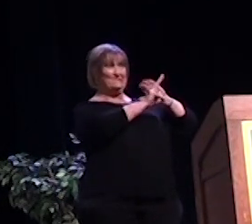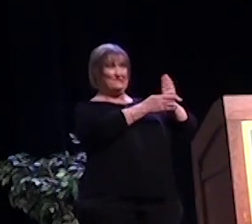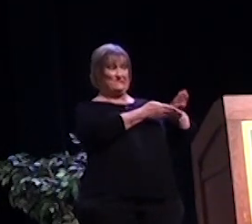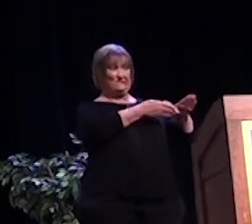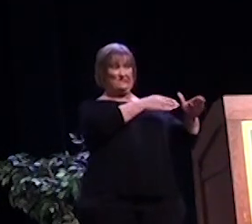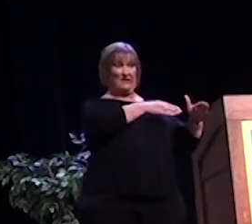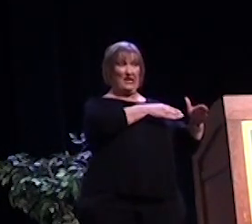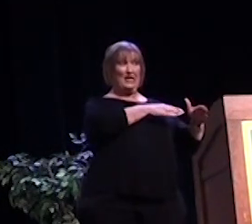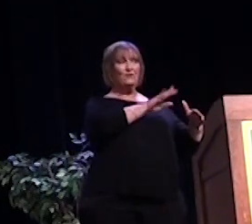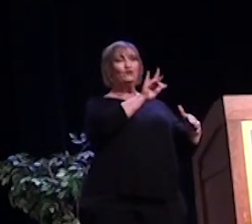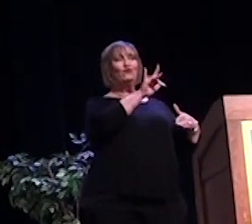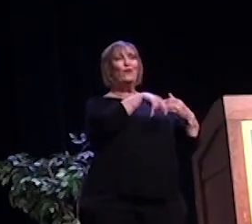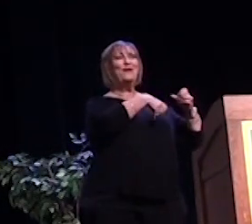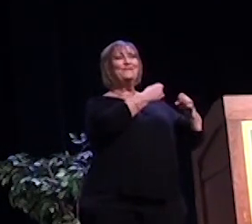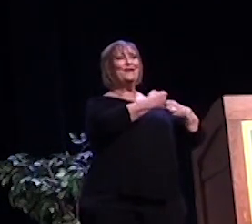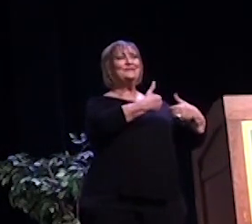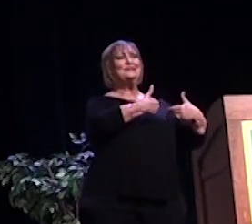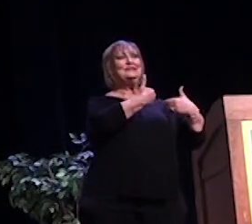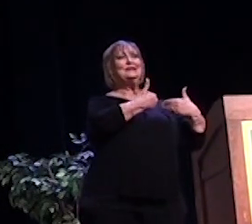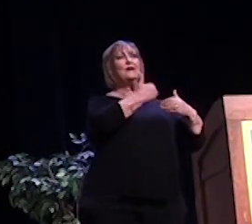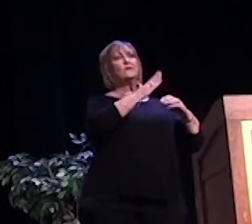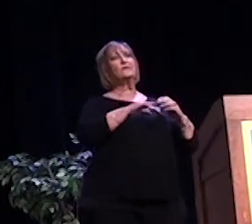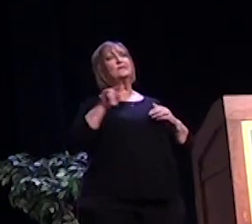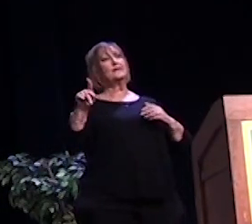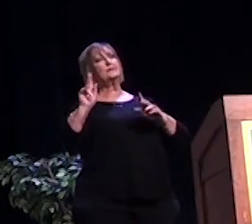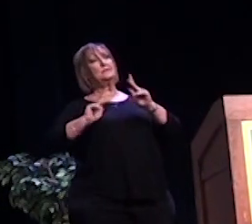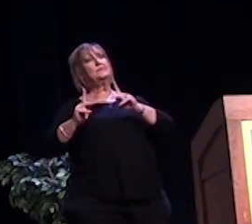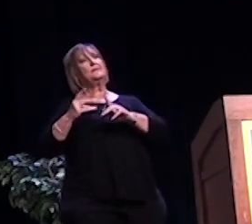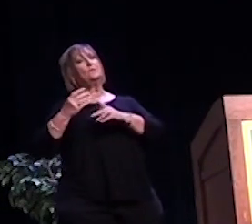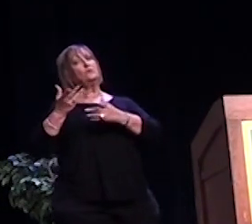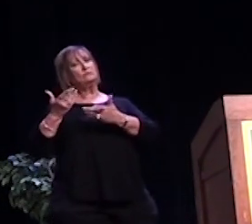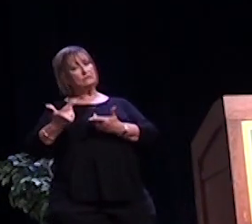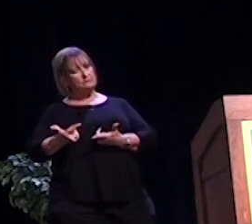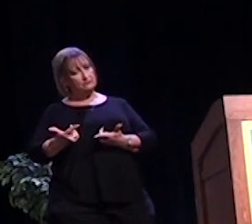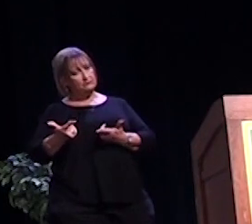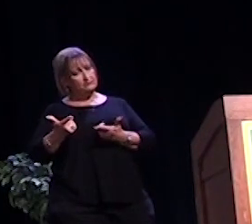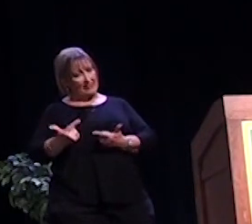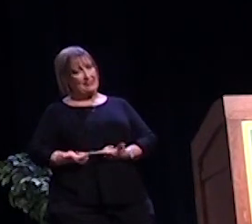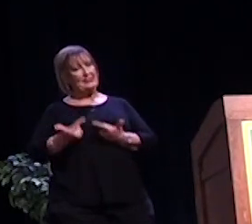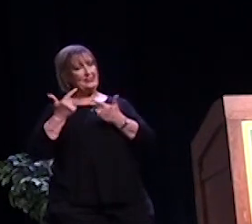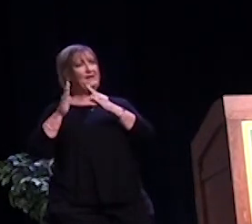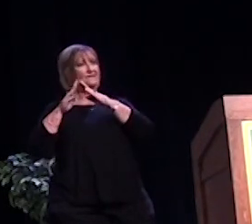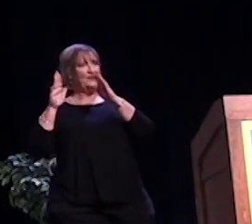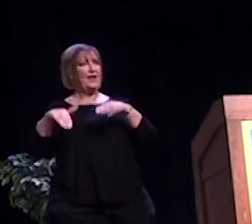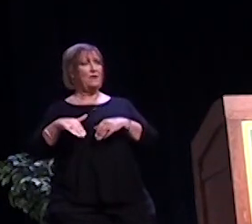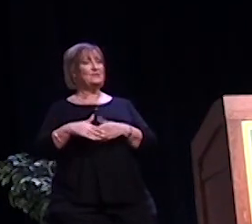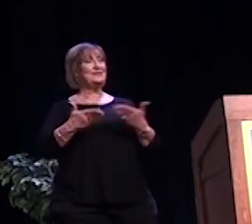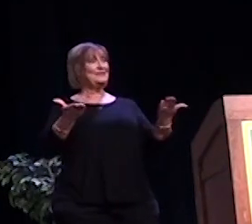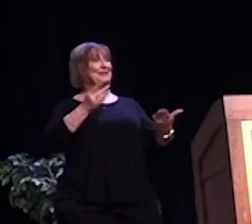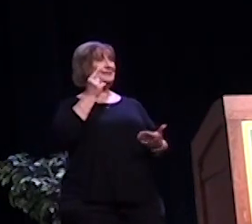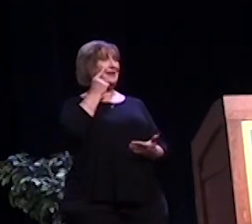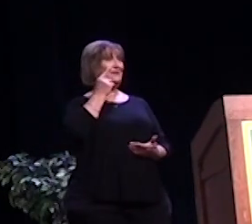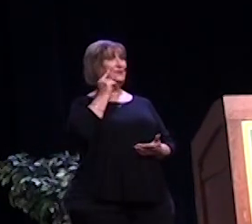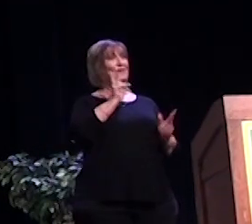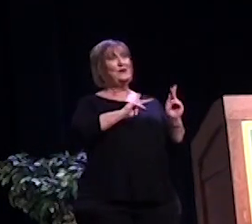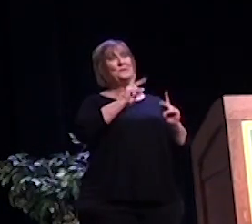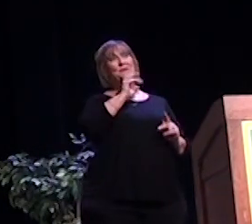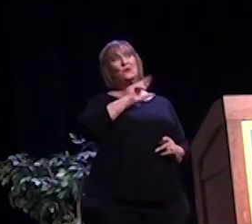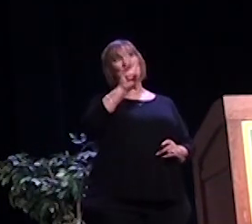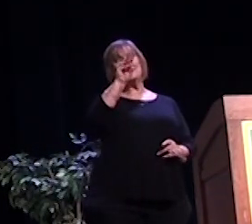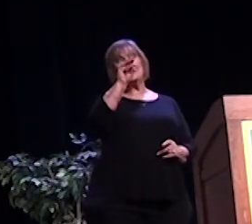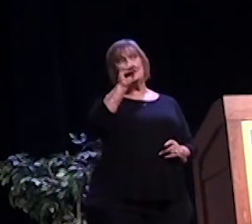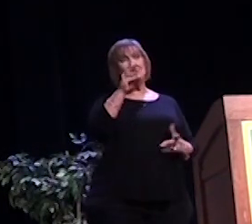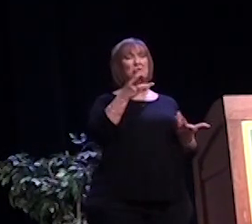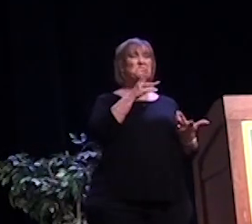house. In San Antonio, folks that are like 60 years of age, 65, and living